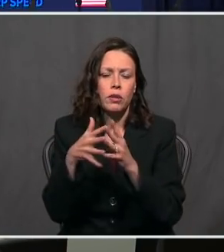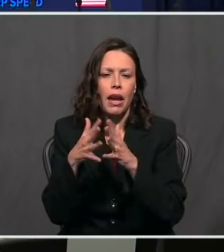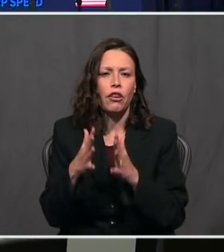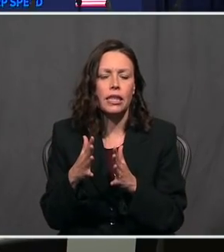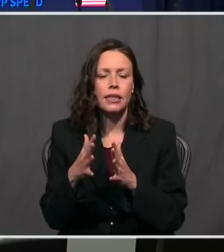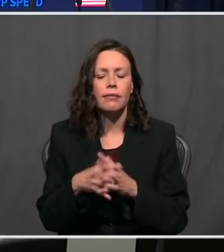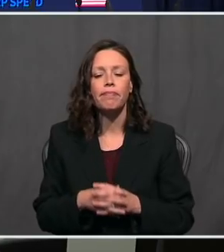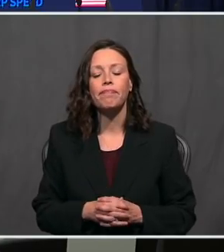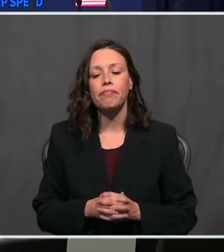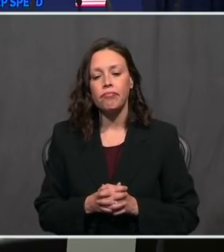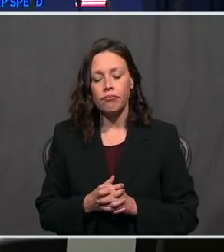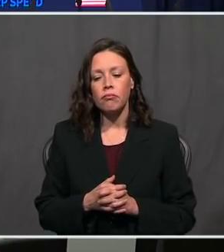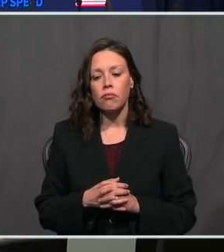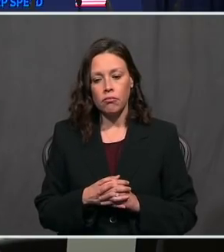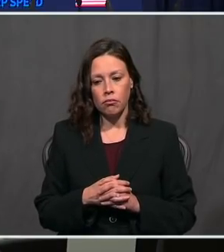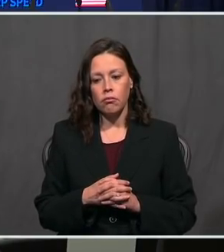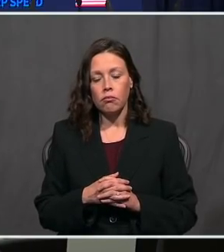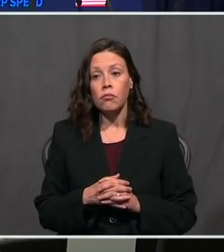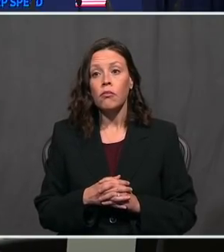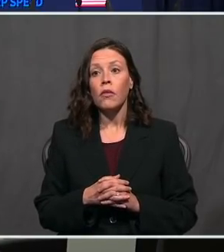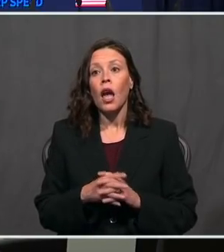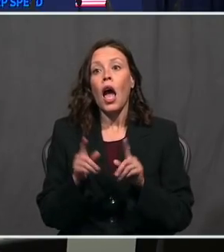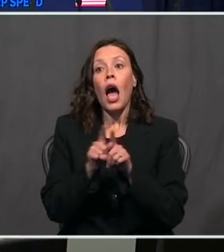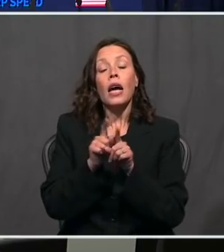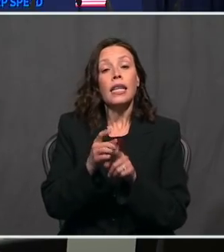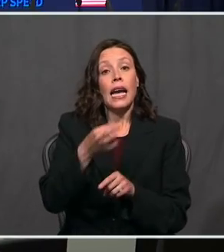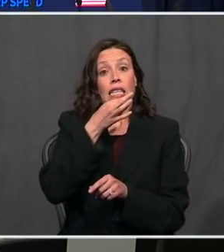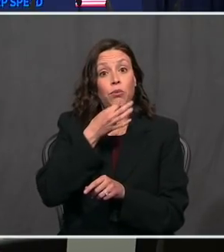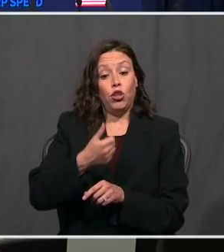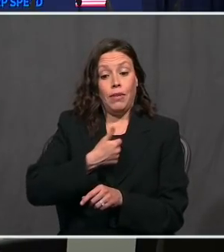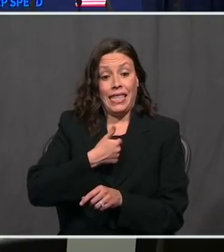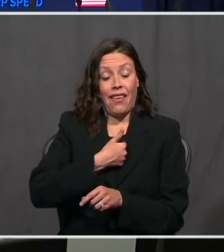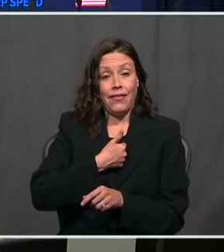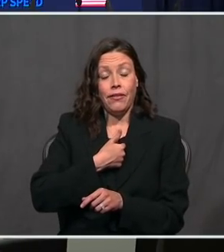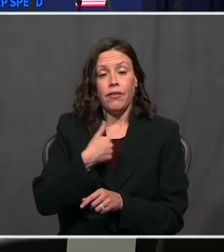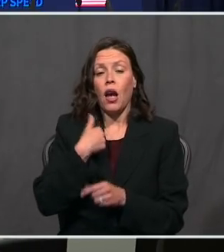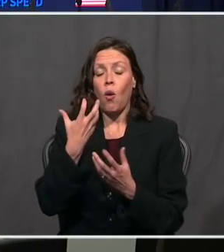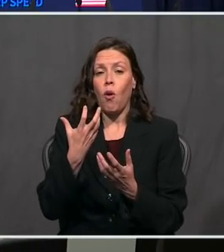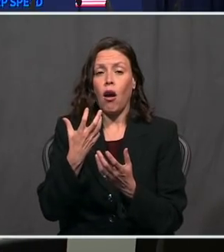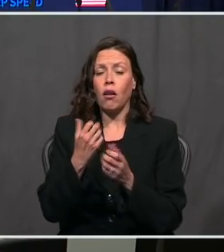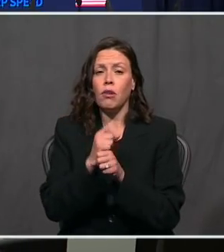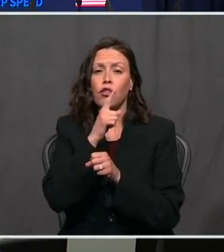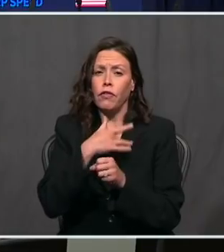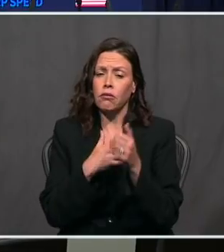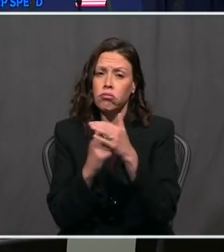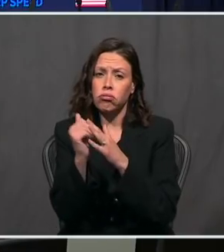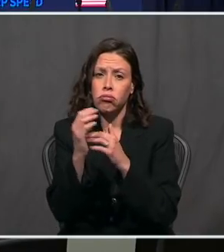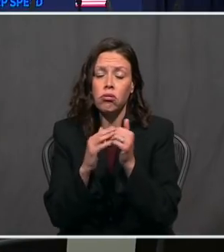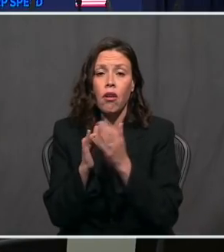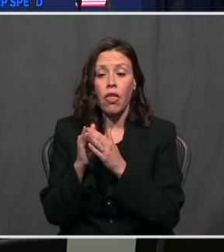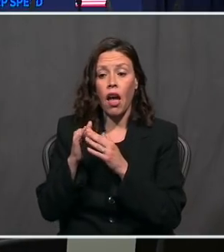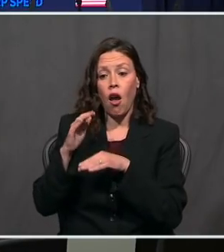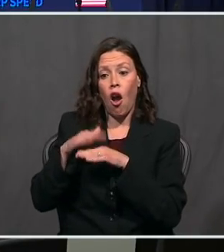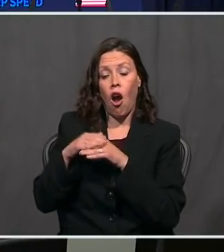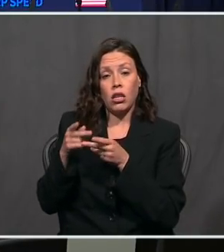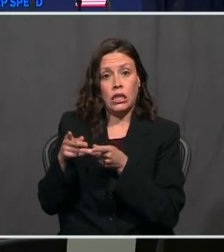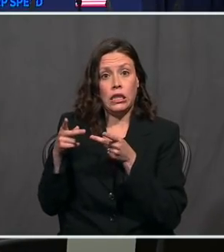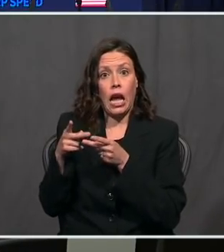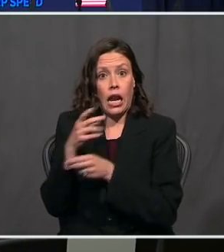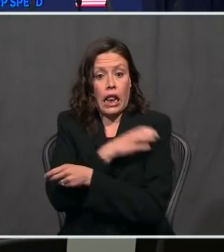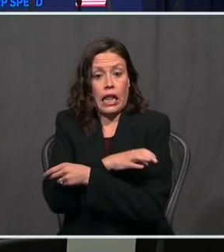just from an expertise perspective, I also want to just give assurances that off-site clinics are core to what we